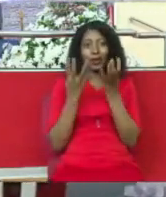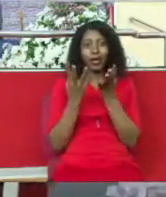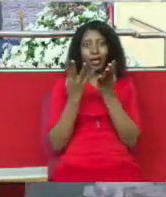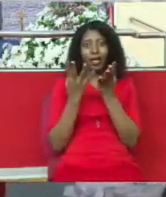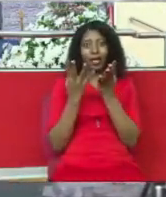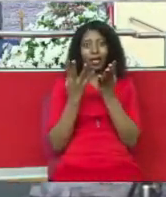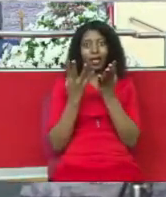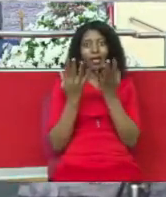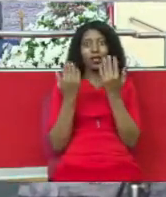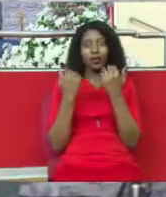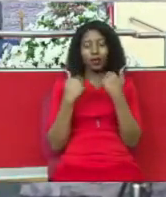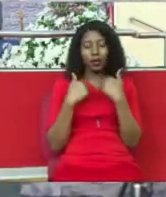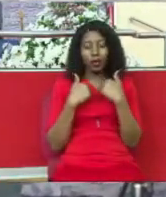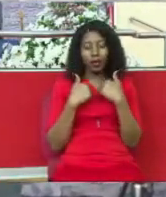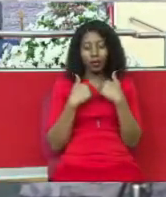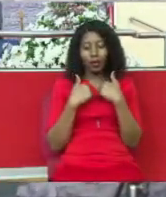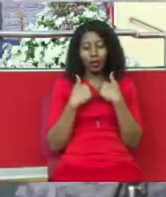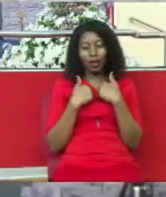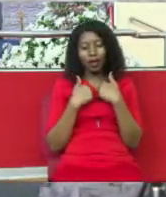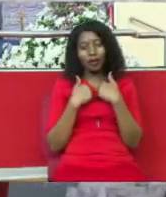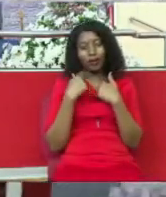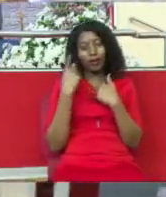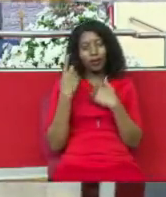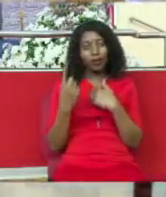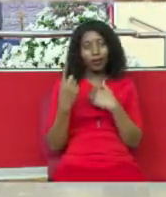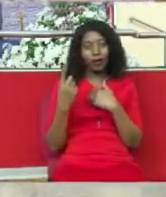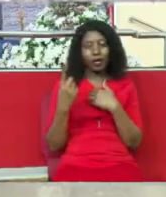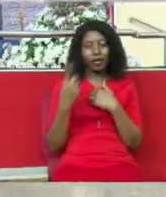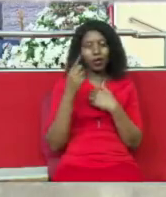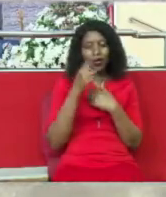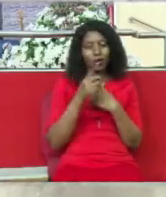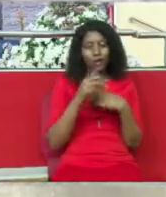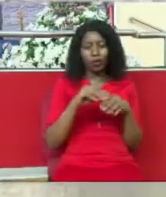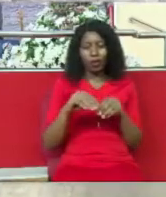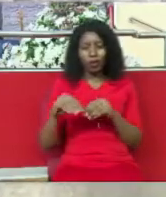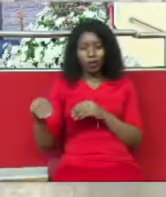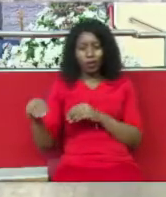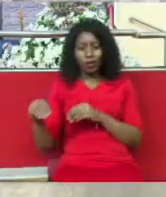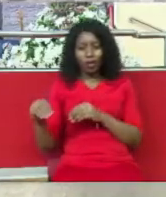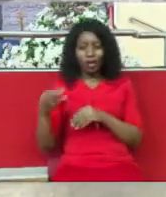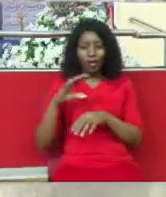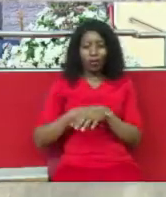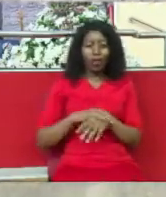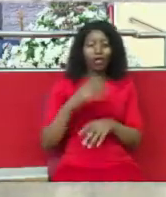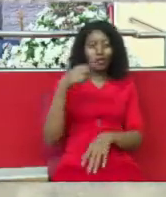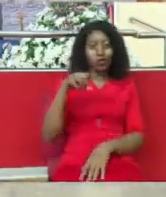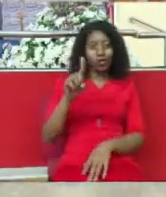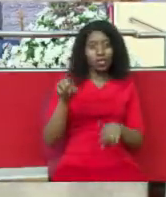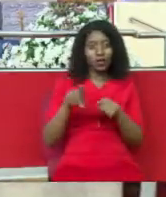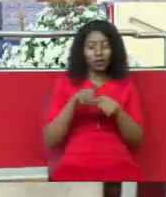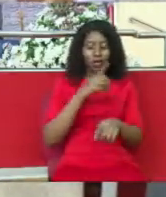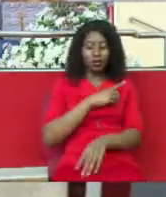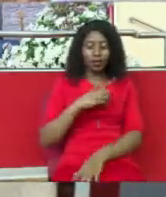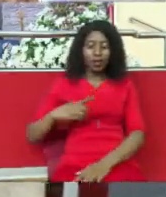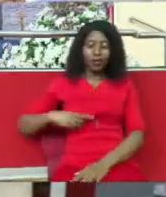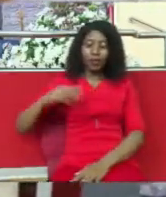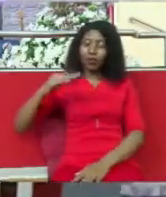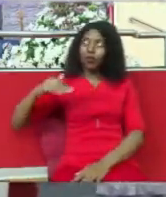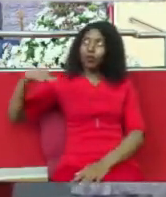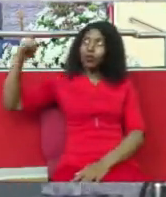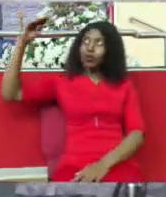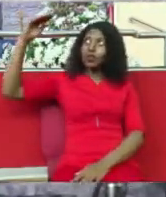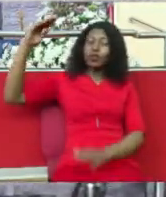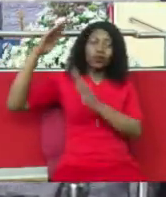so there is that one where you stray and you find yourself on the rooftop. Ni kwa kuna mahali pale ambapo unachoroka na ukaenda